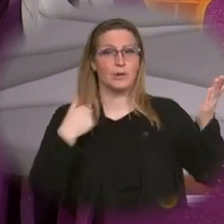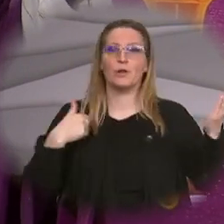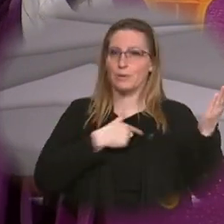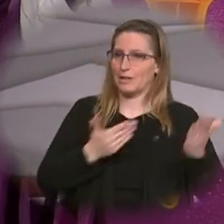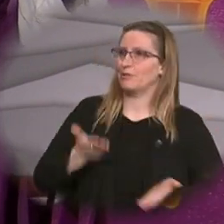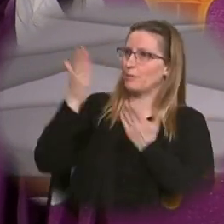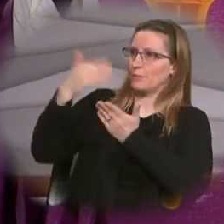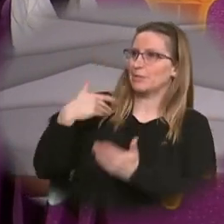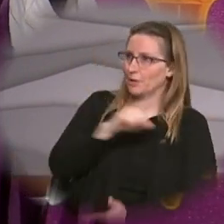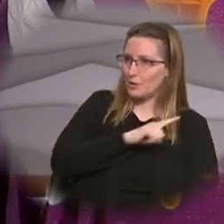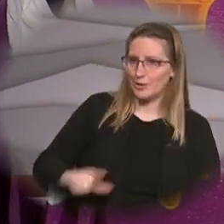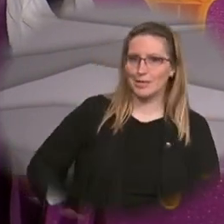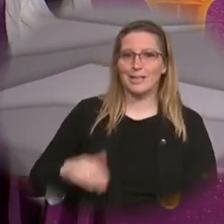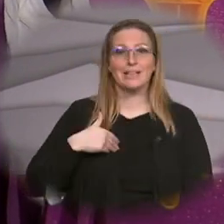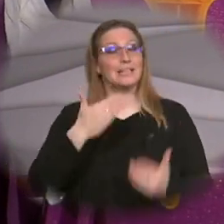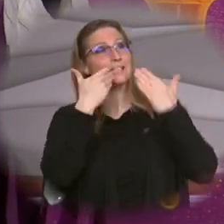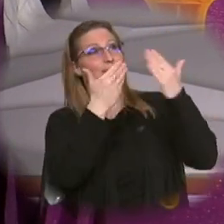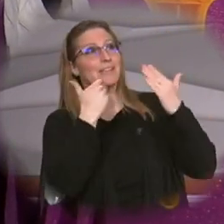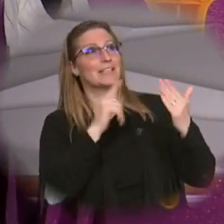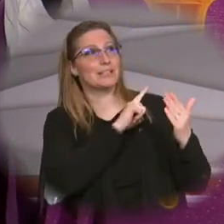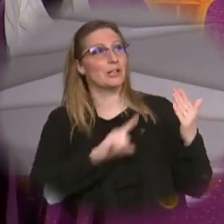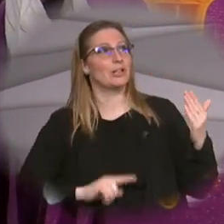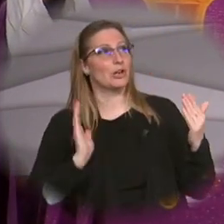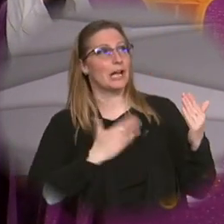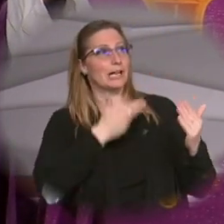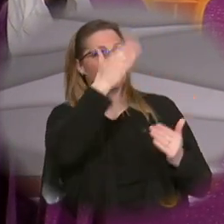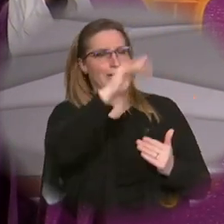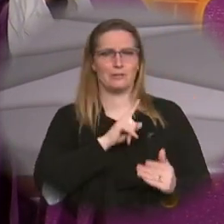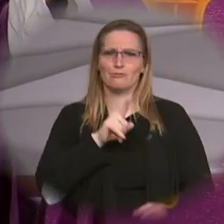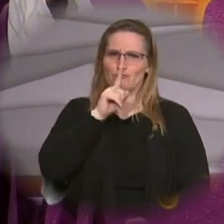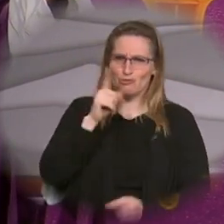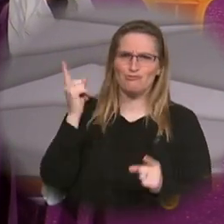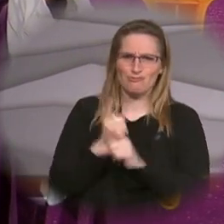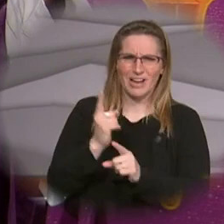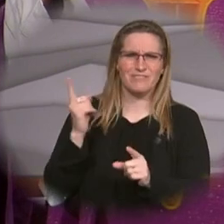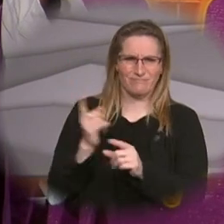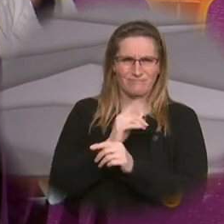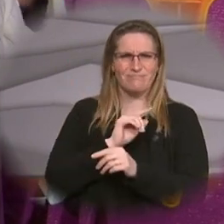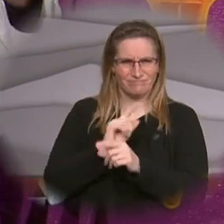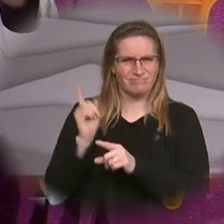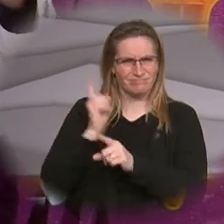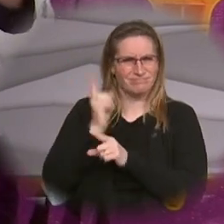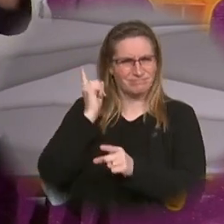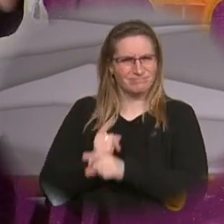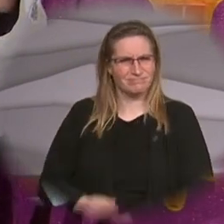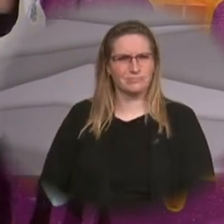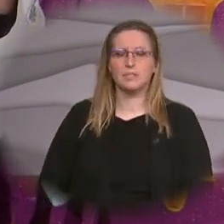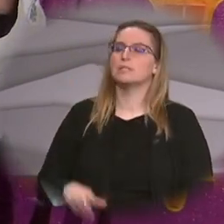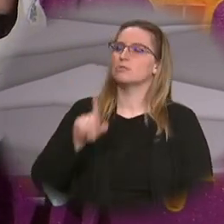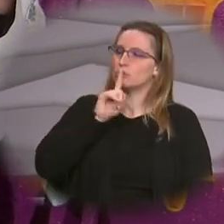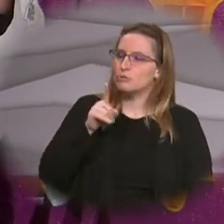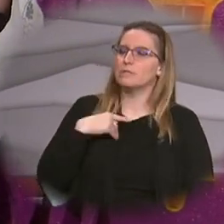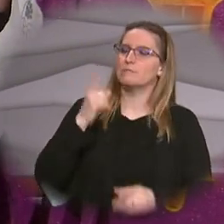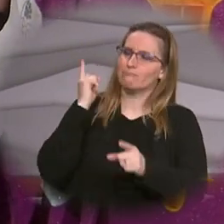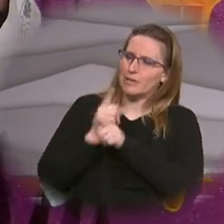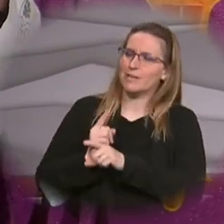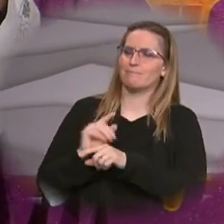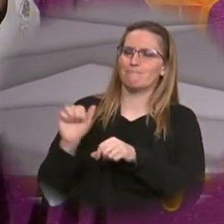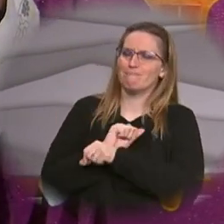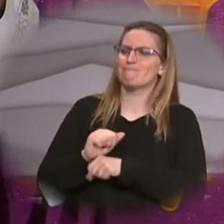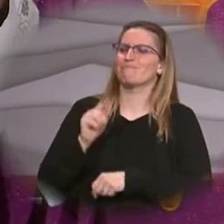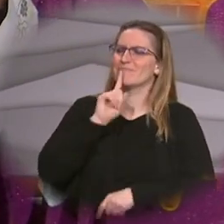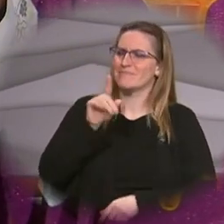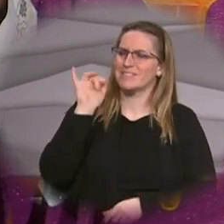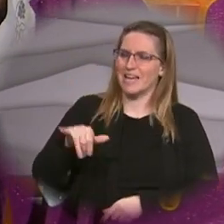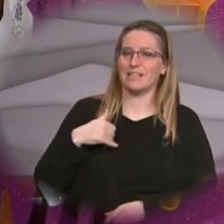We lift them up to the Lord. Let us give thanks to the Lord, our God. It is right and just. It is truly right and just, our